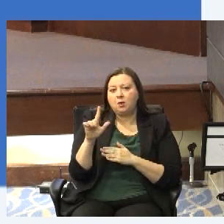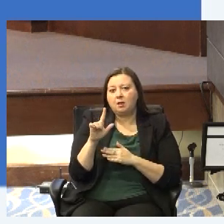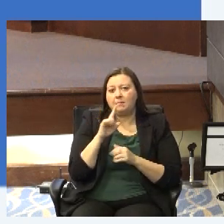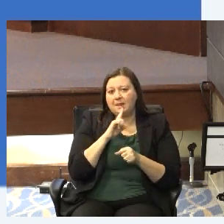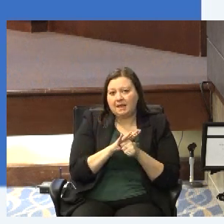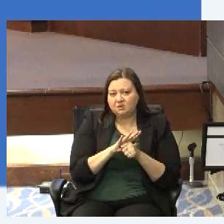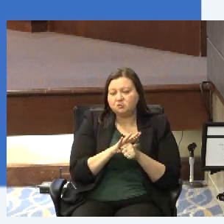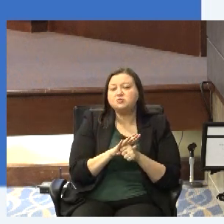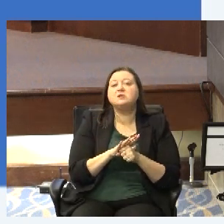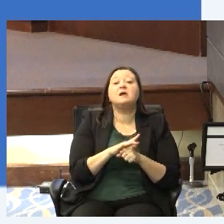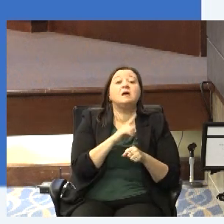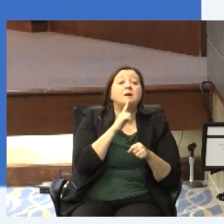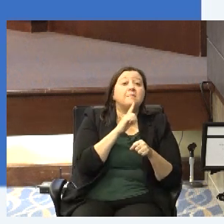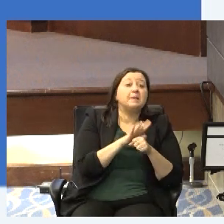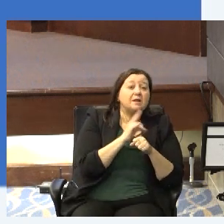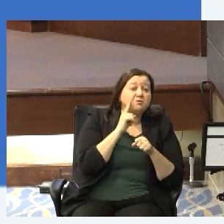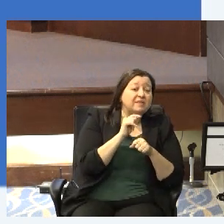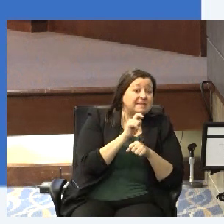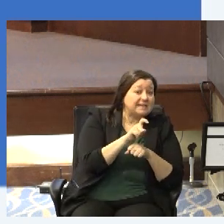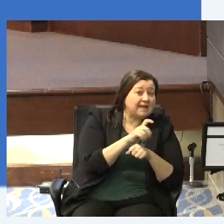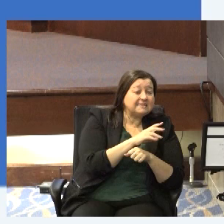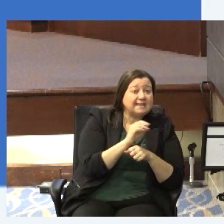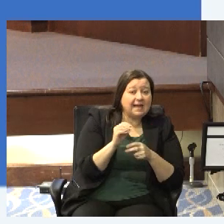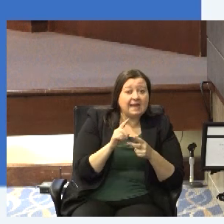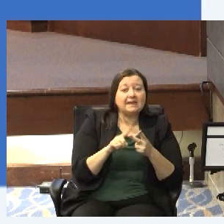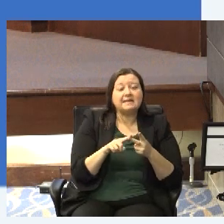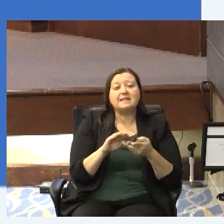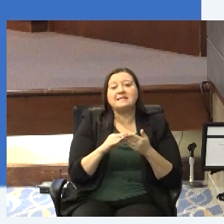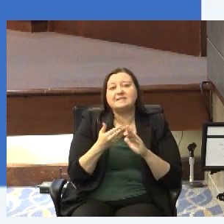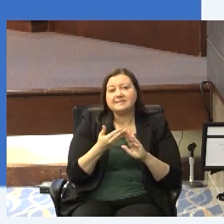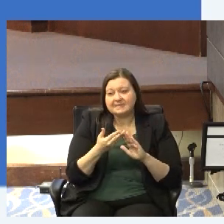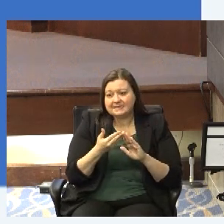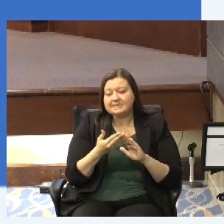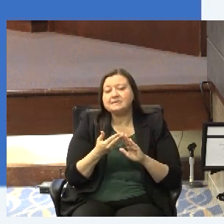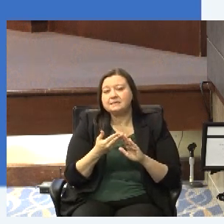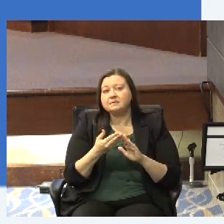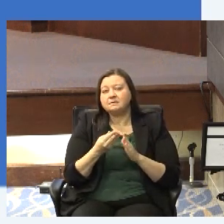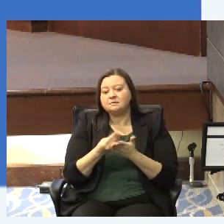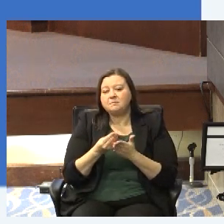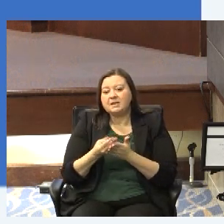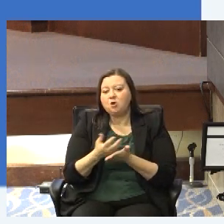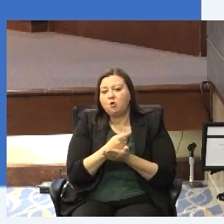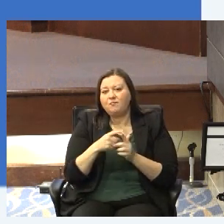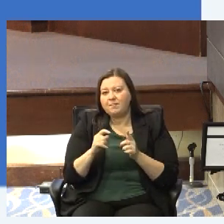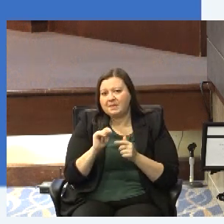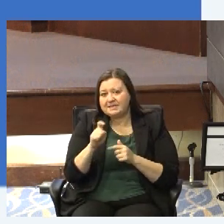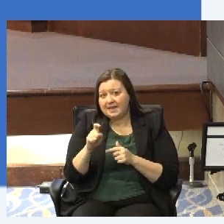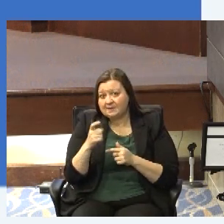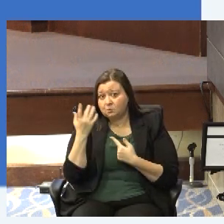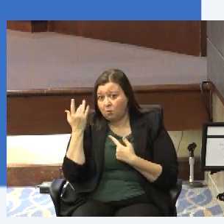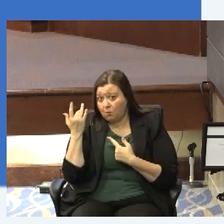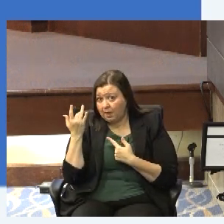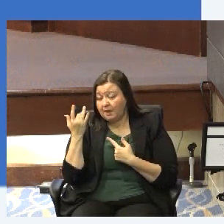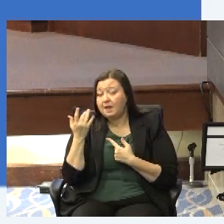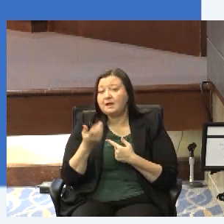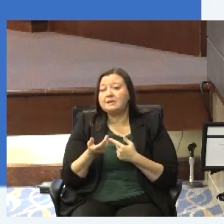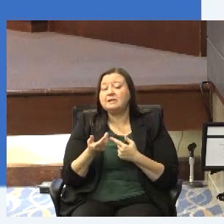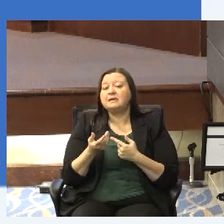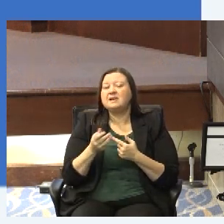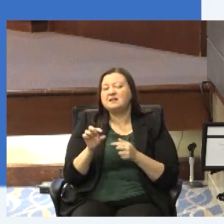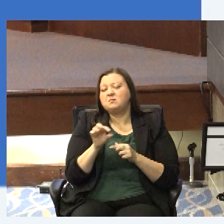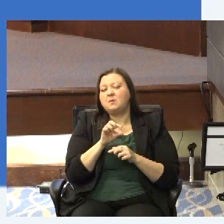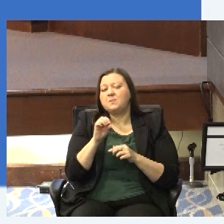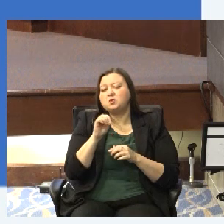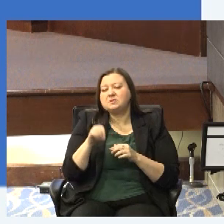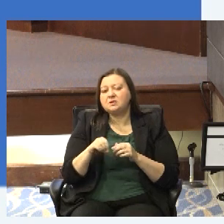unlimited tax and the TERS increment that comes over from the city pursuant to a contract. Why do they want to do this? Because it lowers the tax rate the